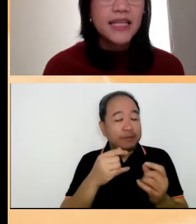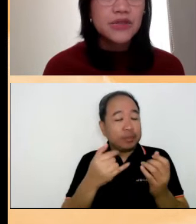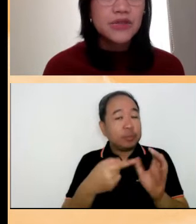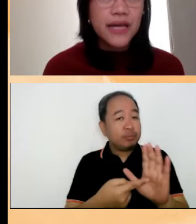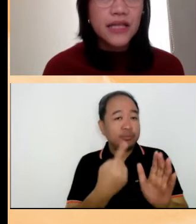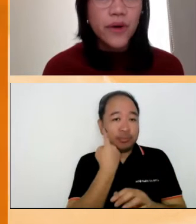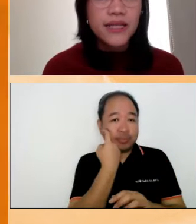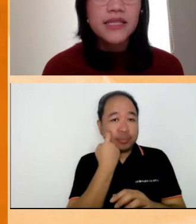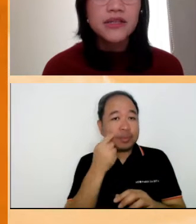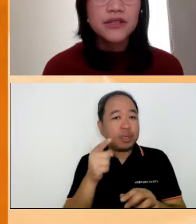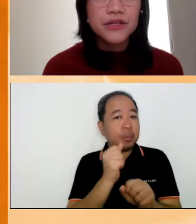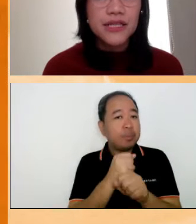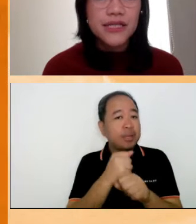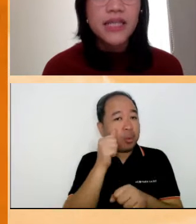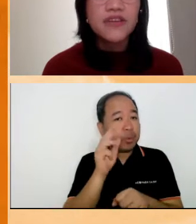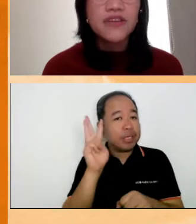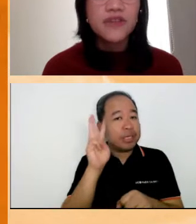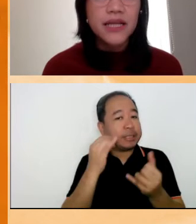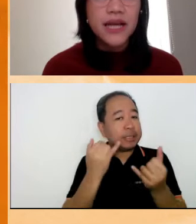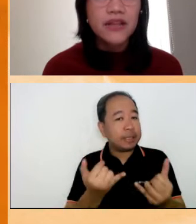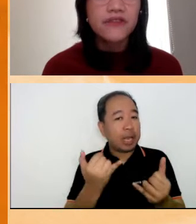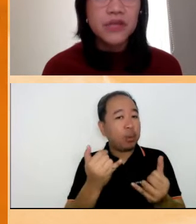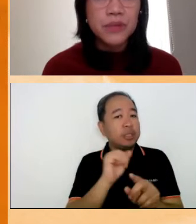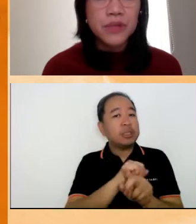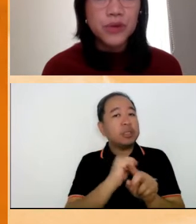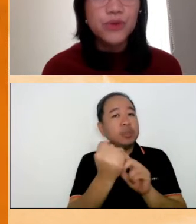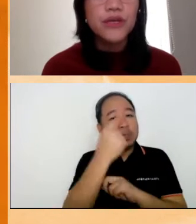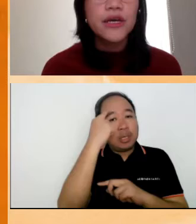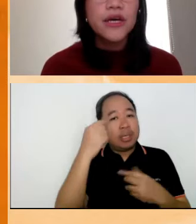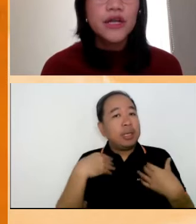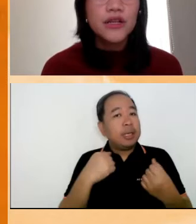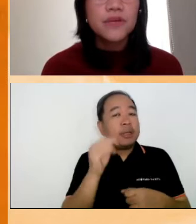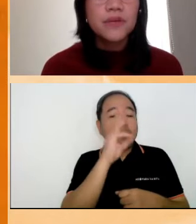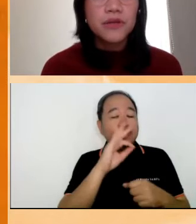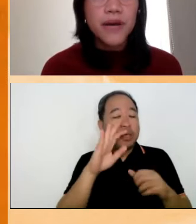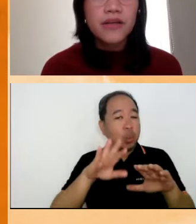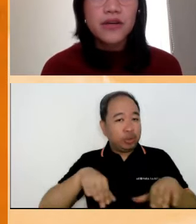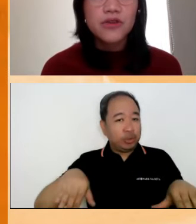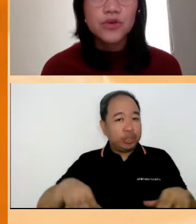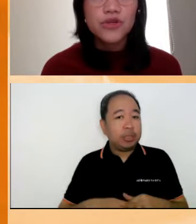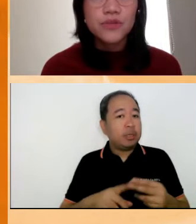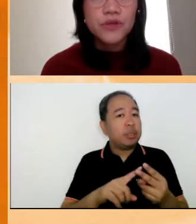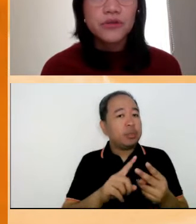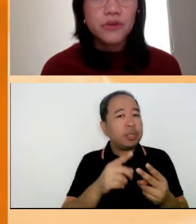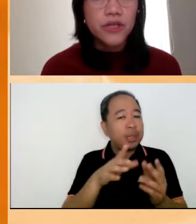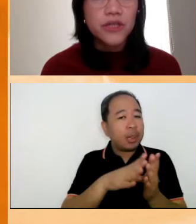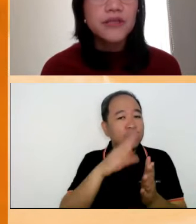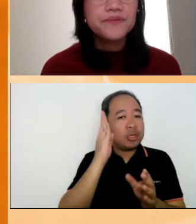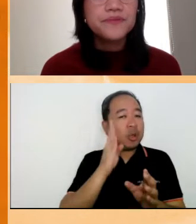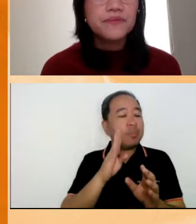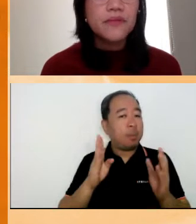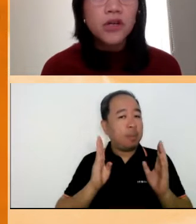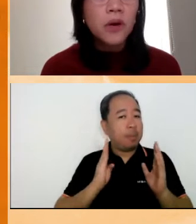It is to create awareness of the current state of the mental health of the Filipino youth, learn about the biopsychosocial spiritual